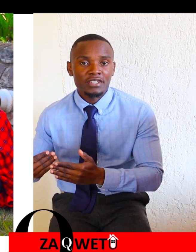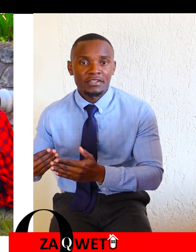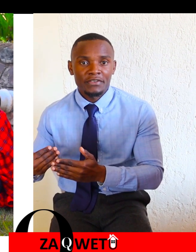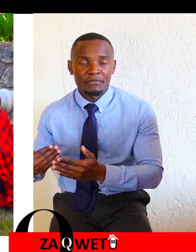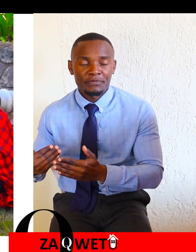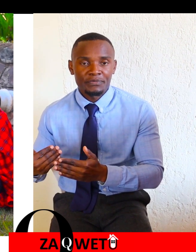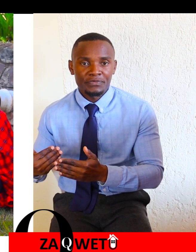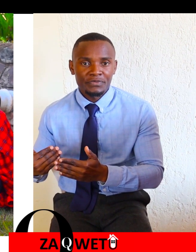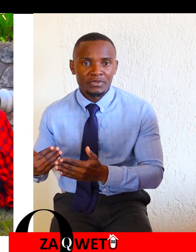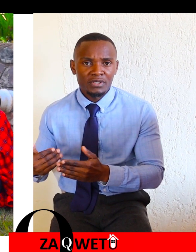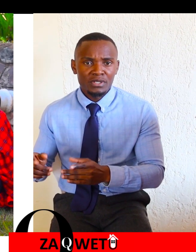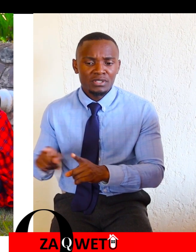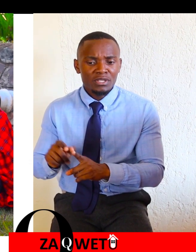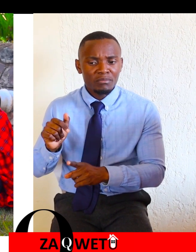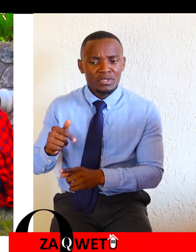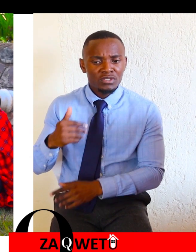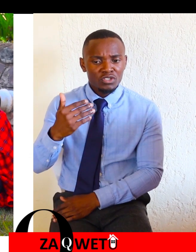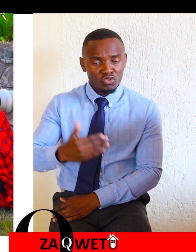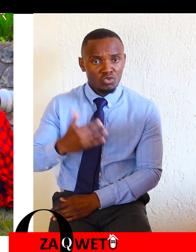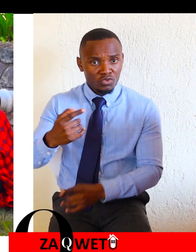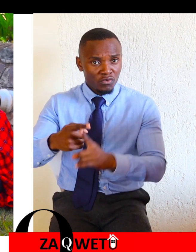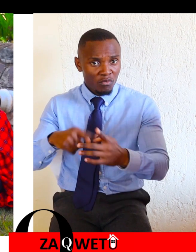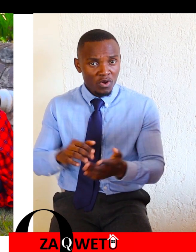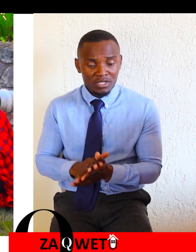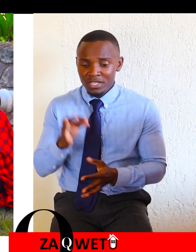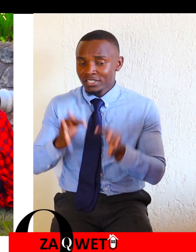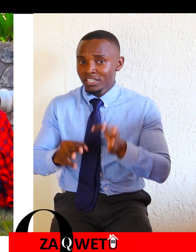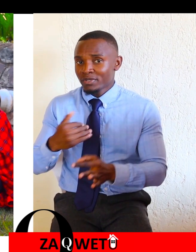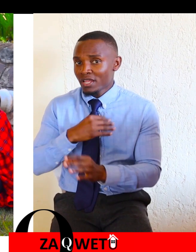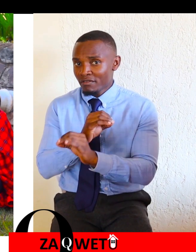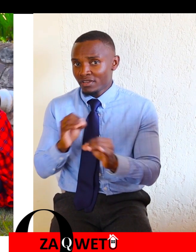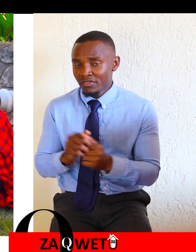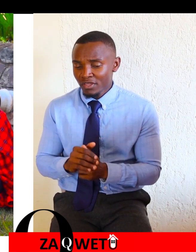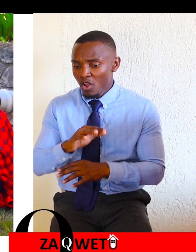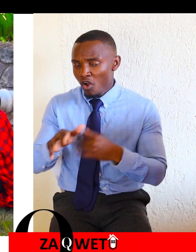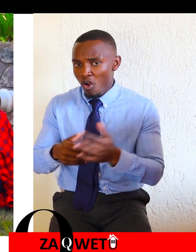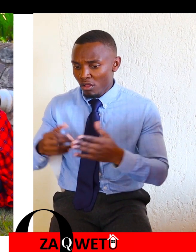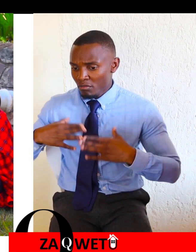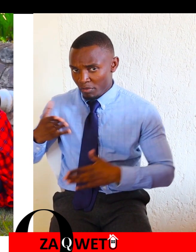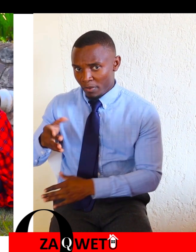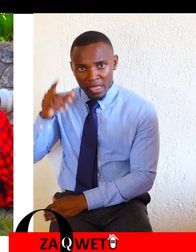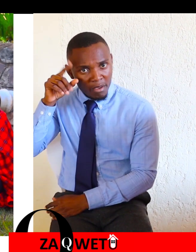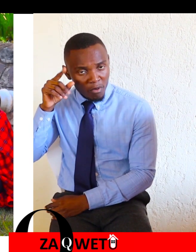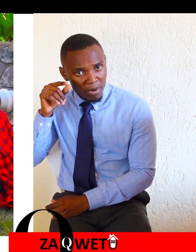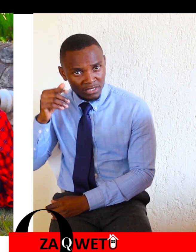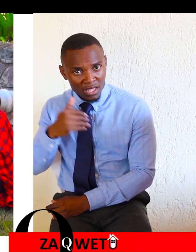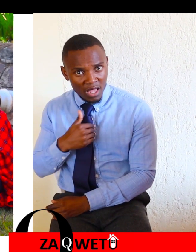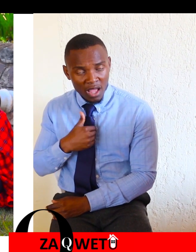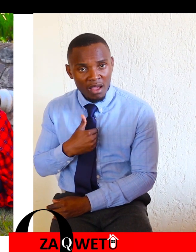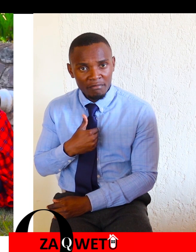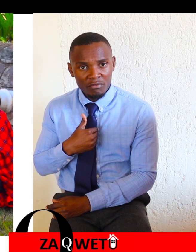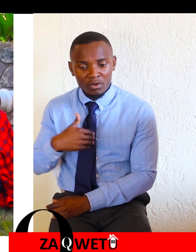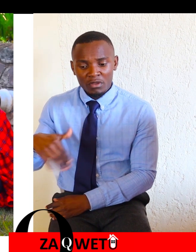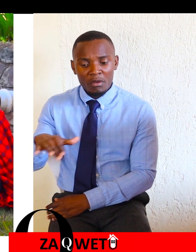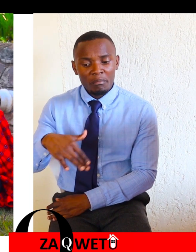inherited, and it's always from an unjudgmental face. And everybody in Mombasa